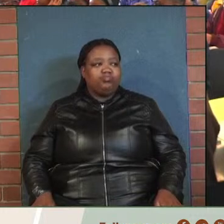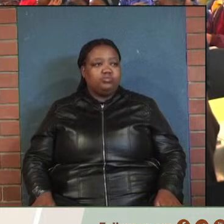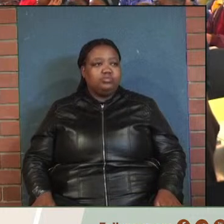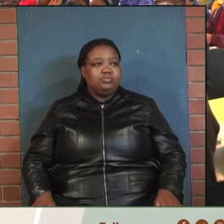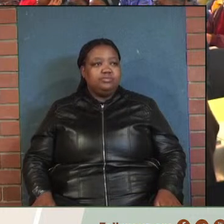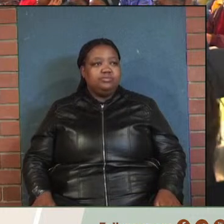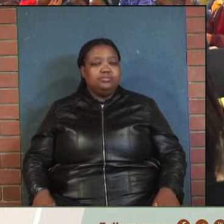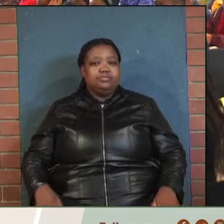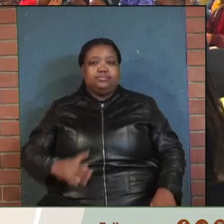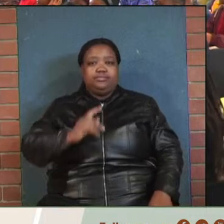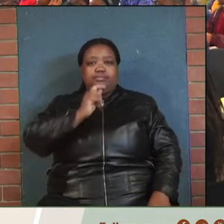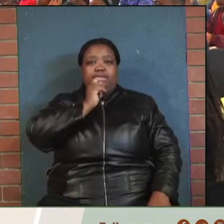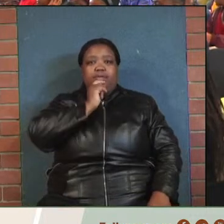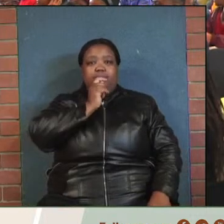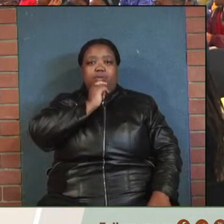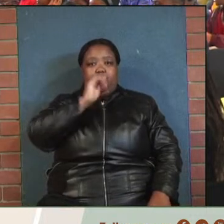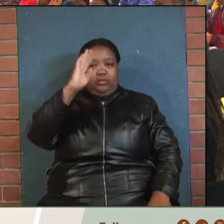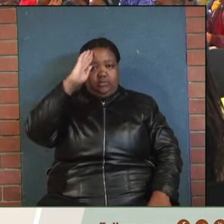Good morning.